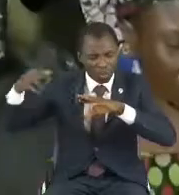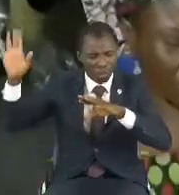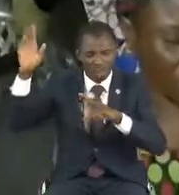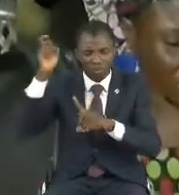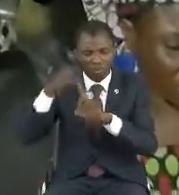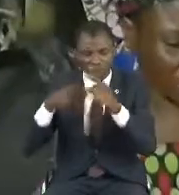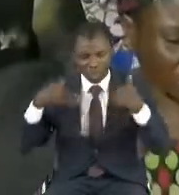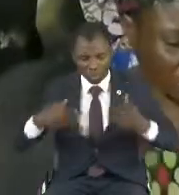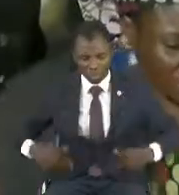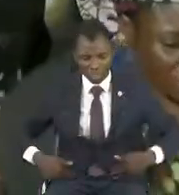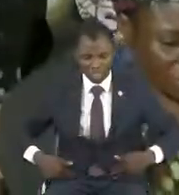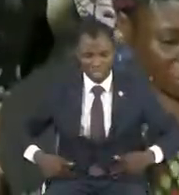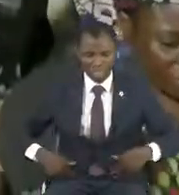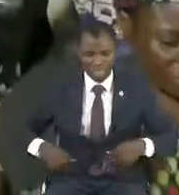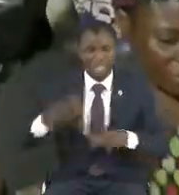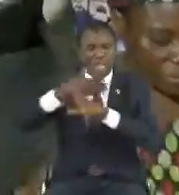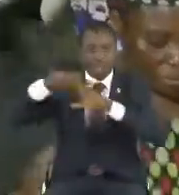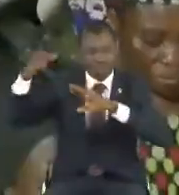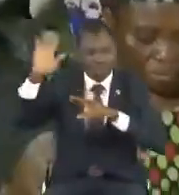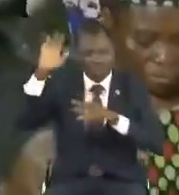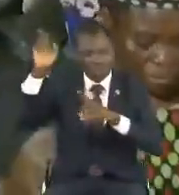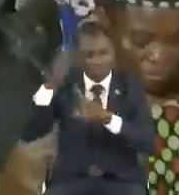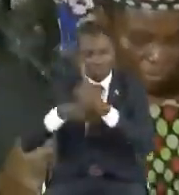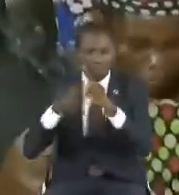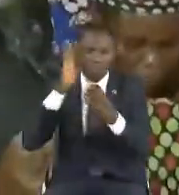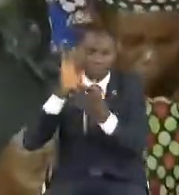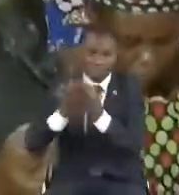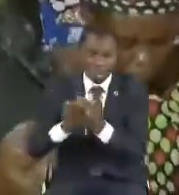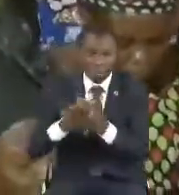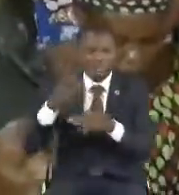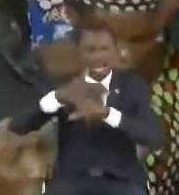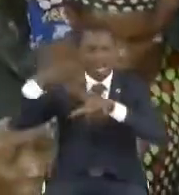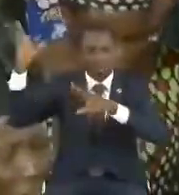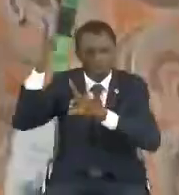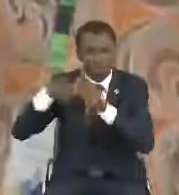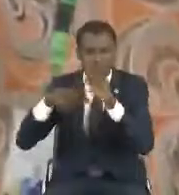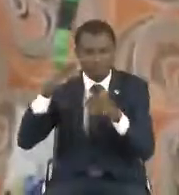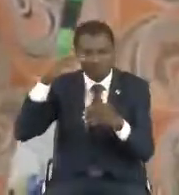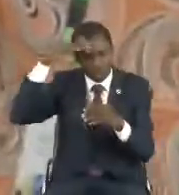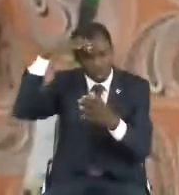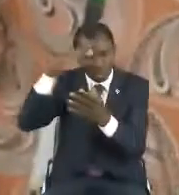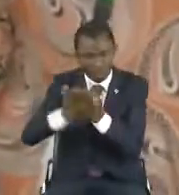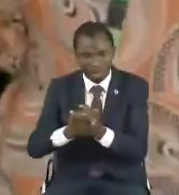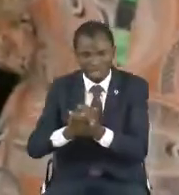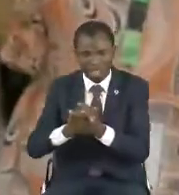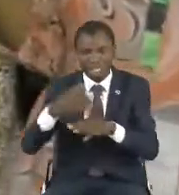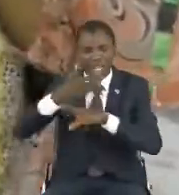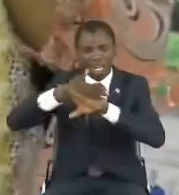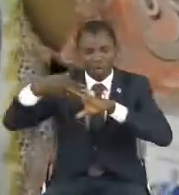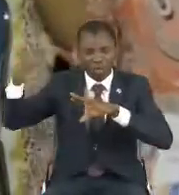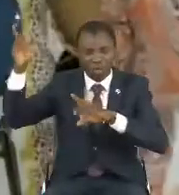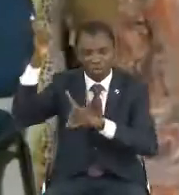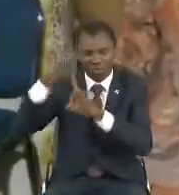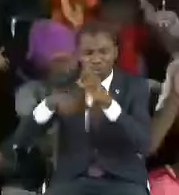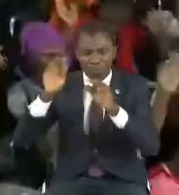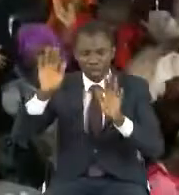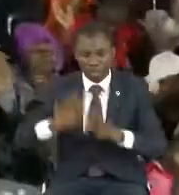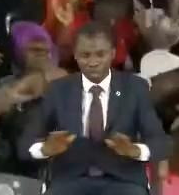body, away from your wife, away from your husband, away from your